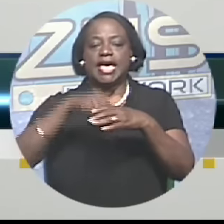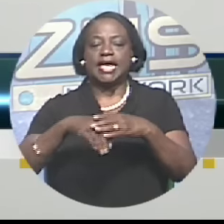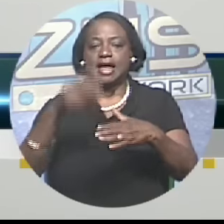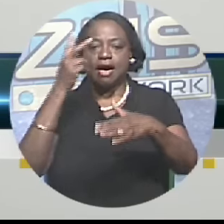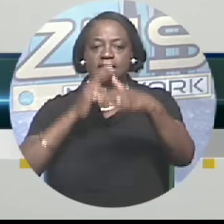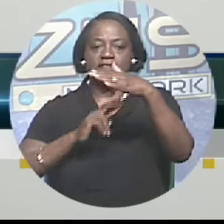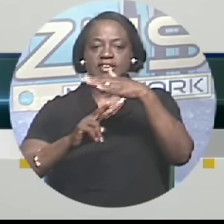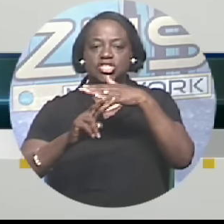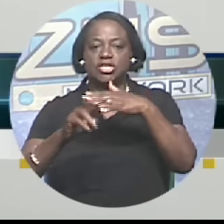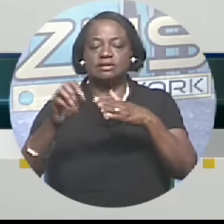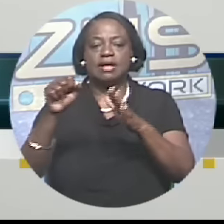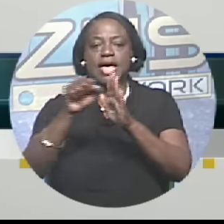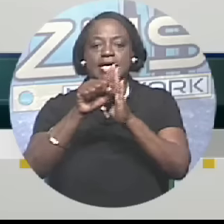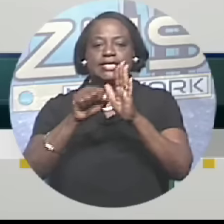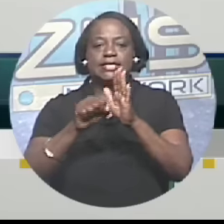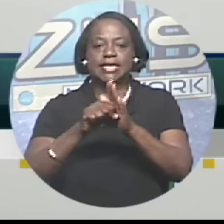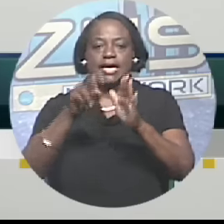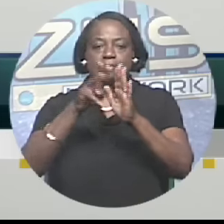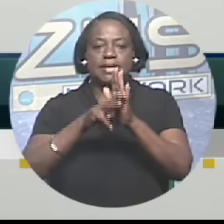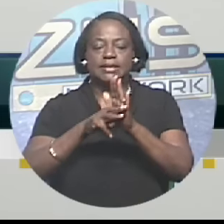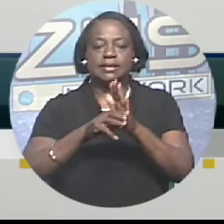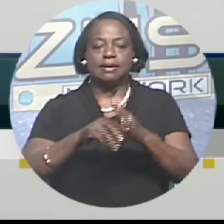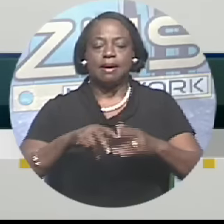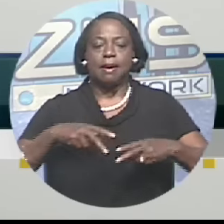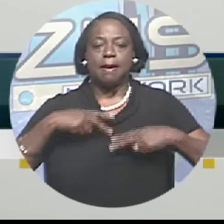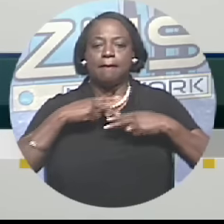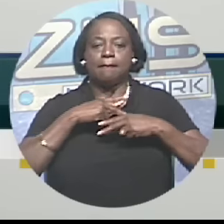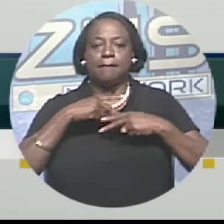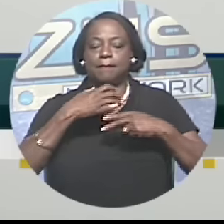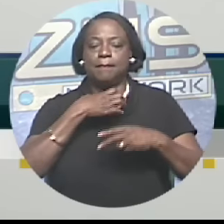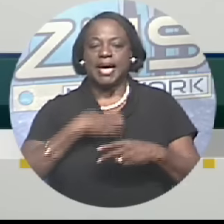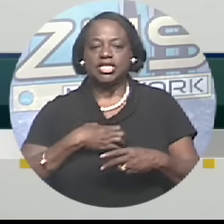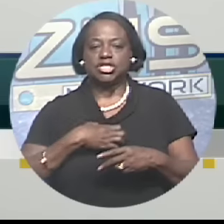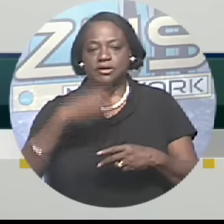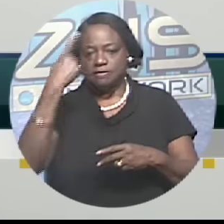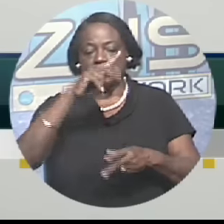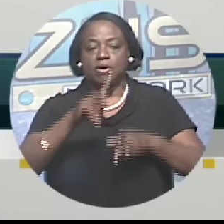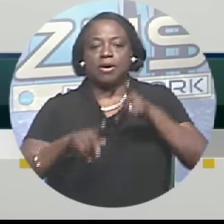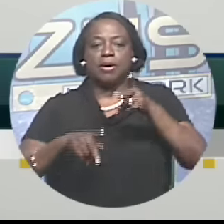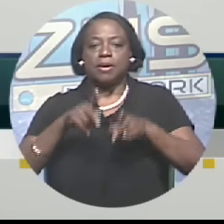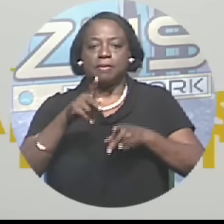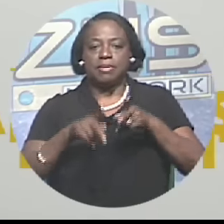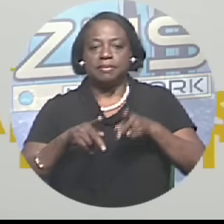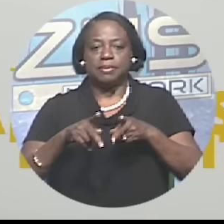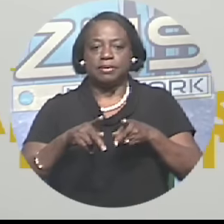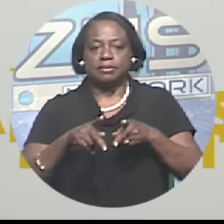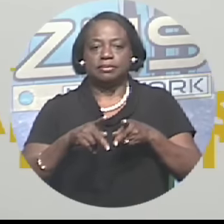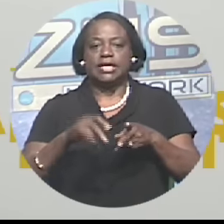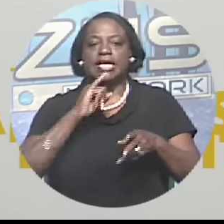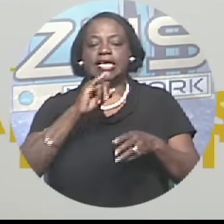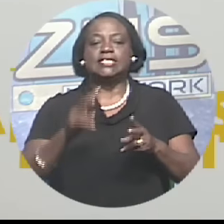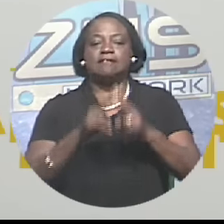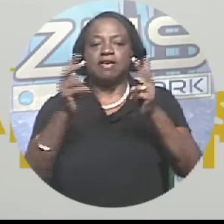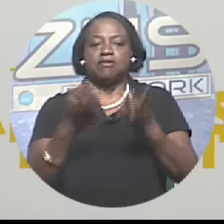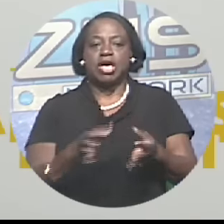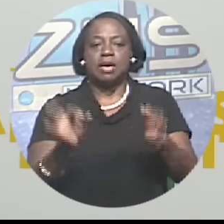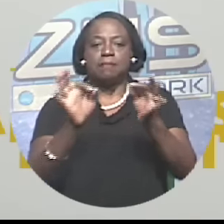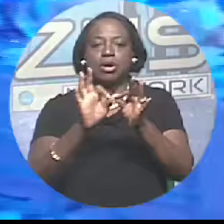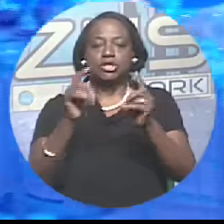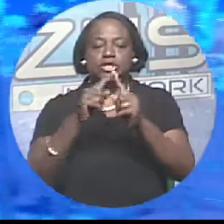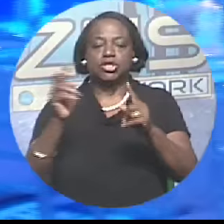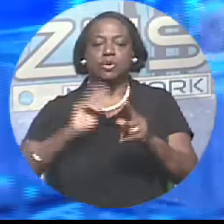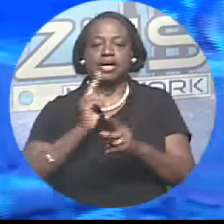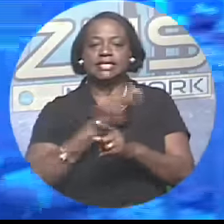people is mentioned and is very important for us. So I think that the Red Ribbon Ball is also